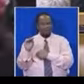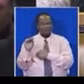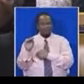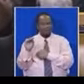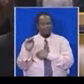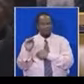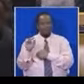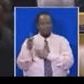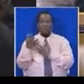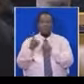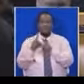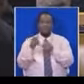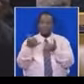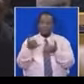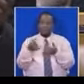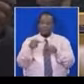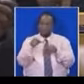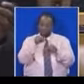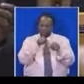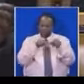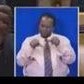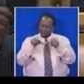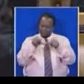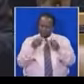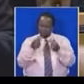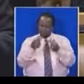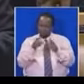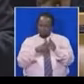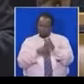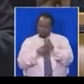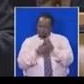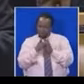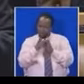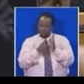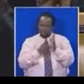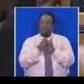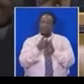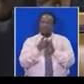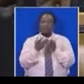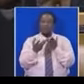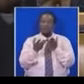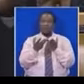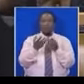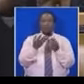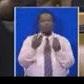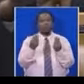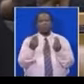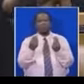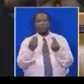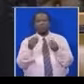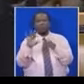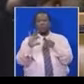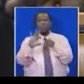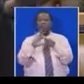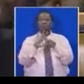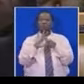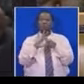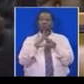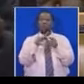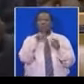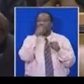through scientific development, we were able to develop a new condom, which is called